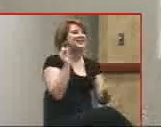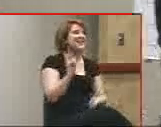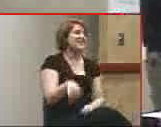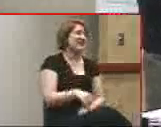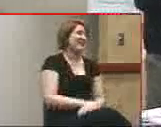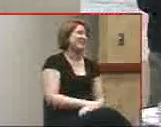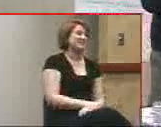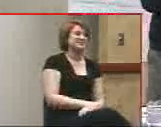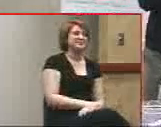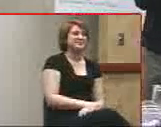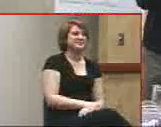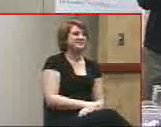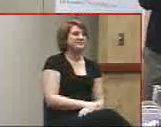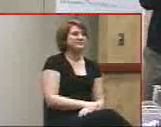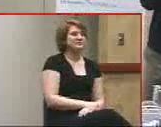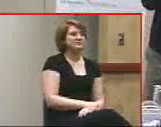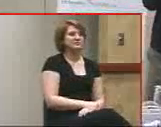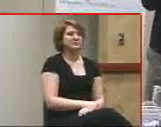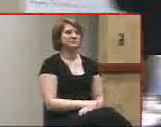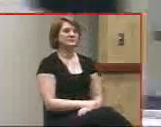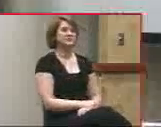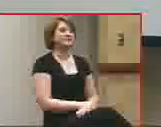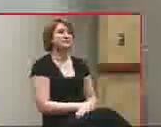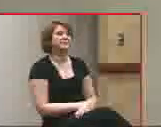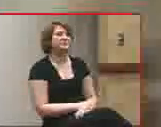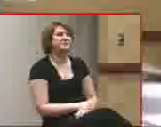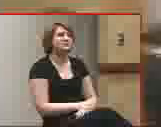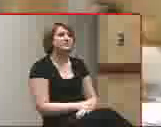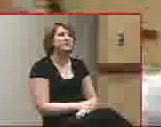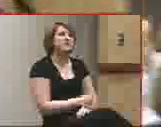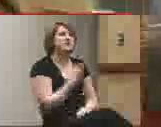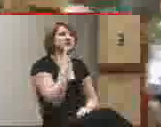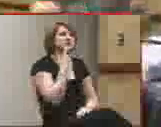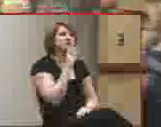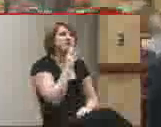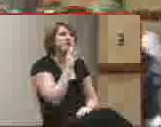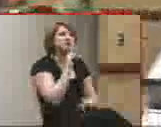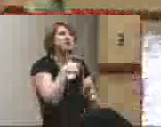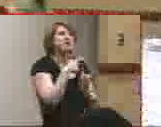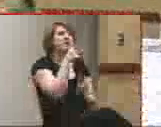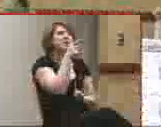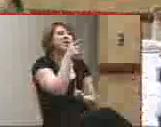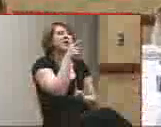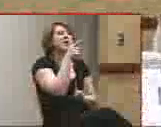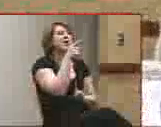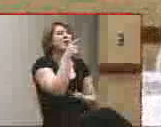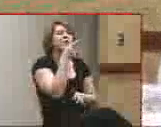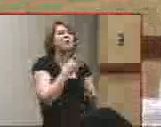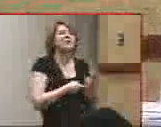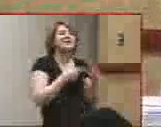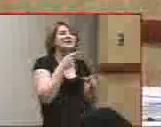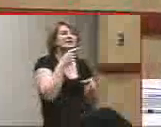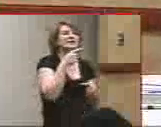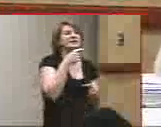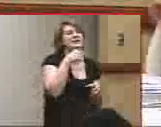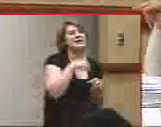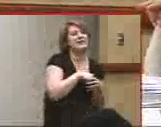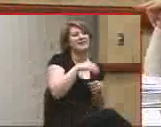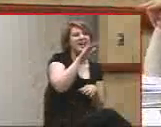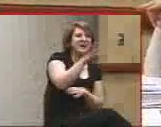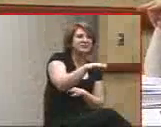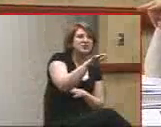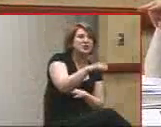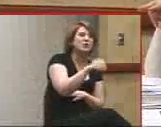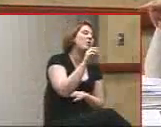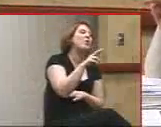a... We had just talked about finding out what it is in the afternoon, or what it is with the first